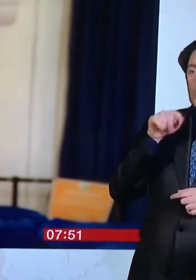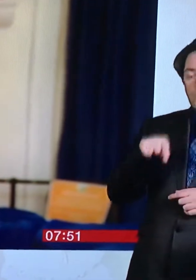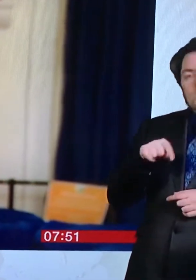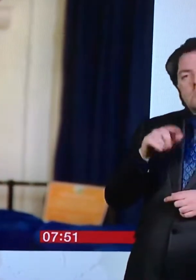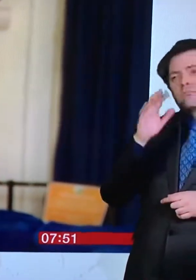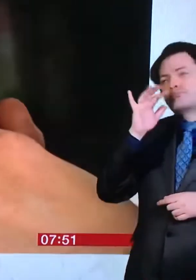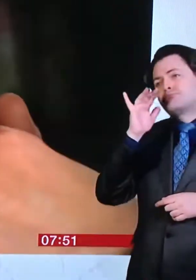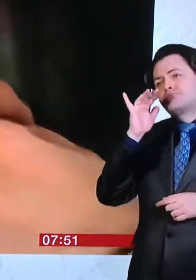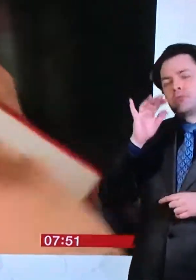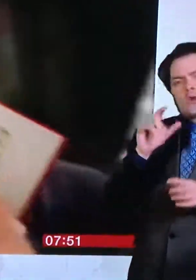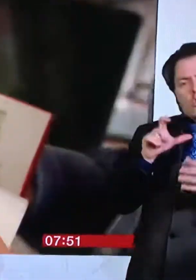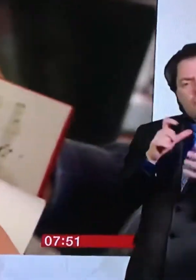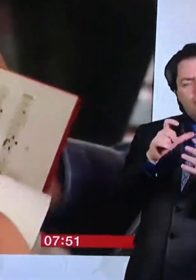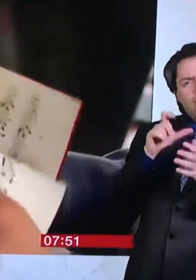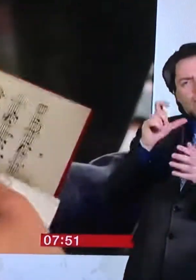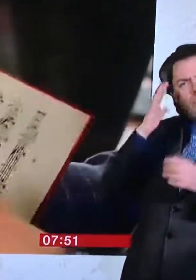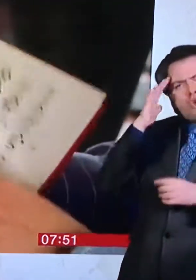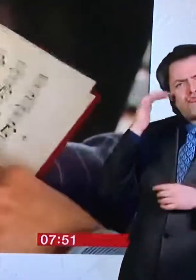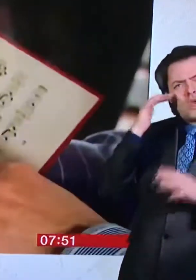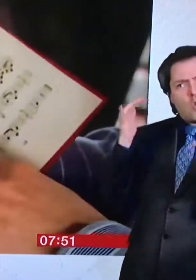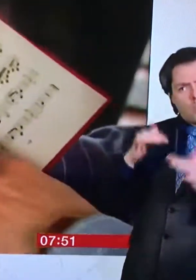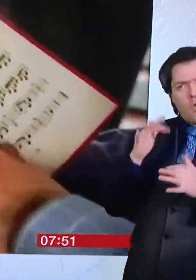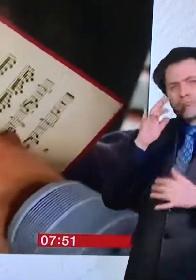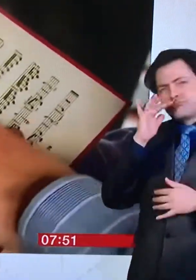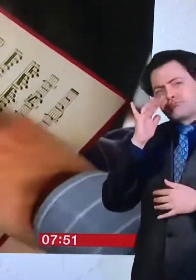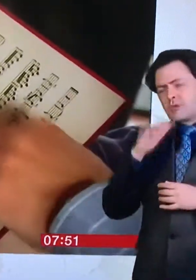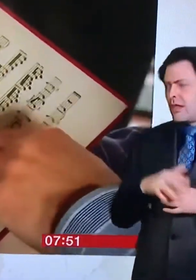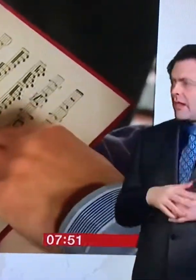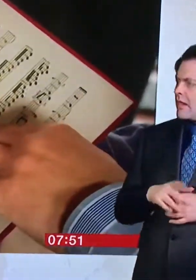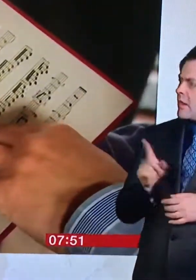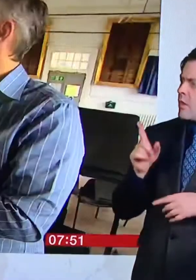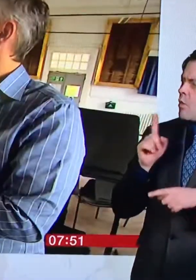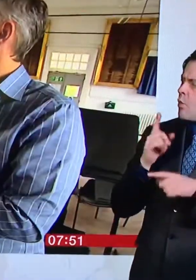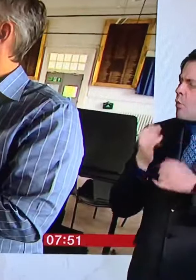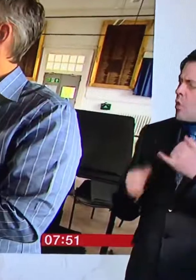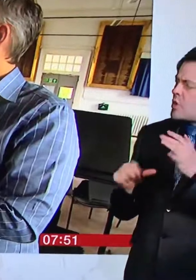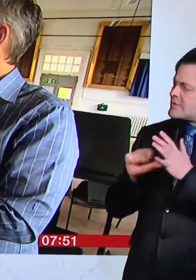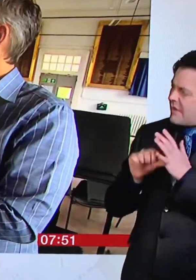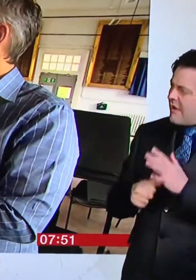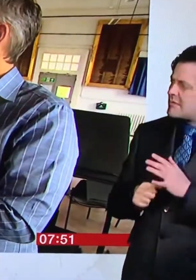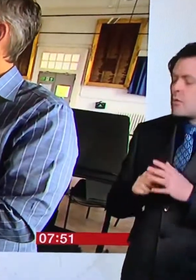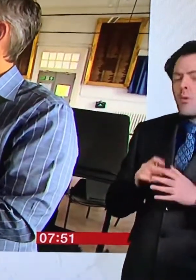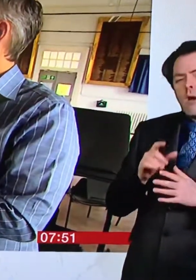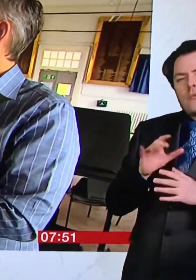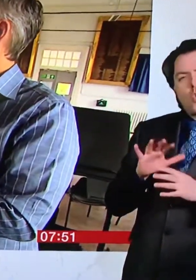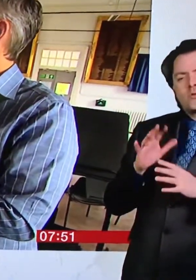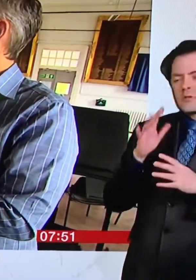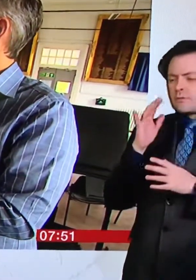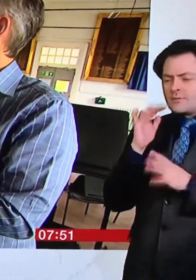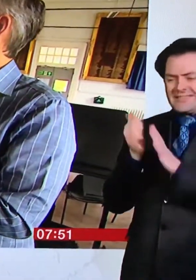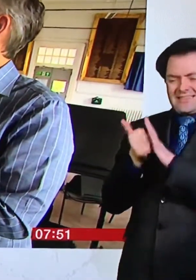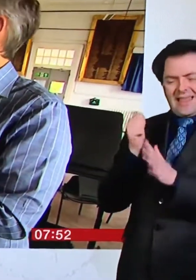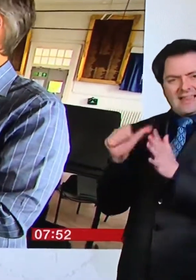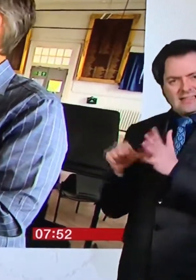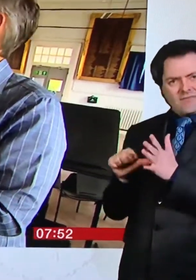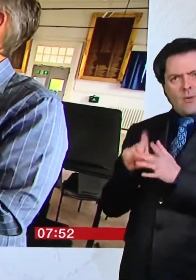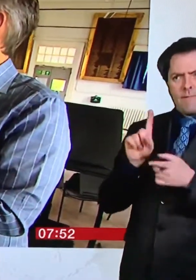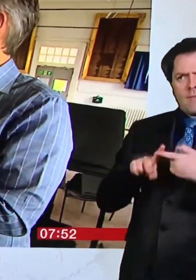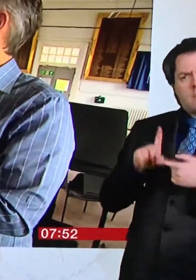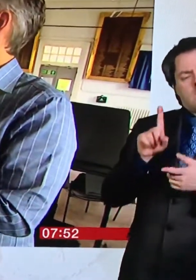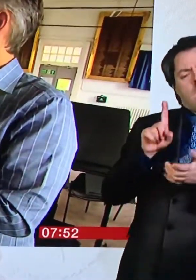in the Korean War. What's the most difficult one to play? It's perhaps not technically challenging, but The Last Post, I think, because of the sense of